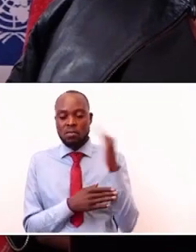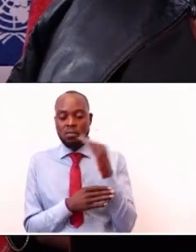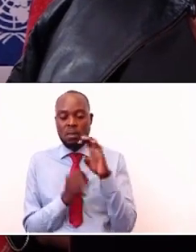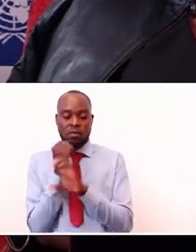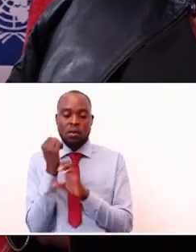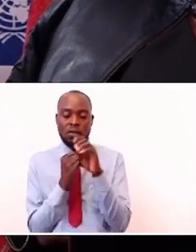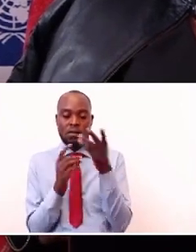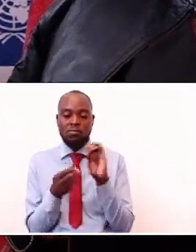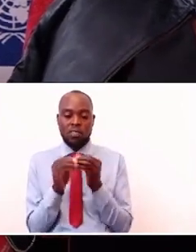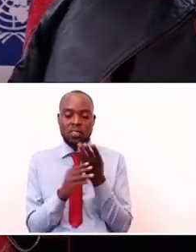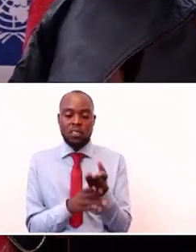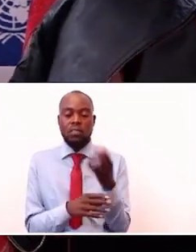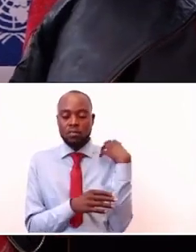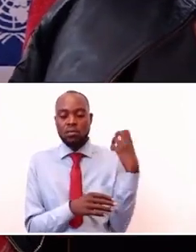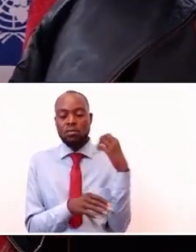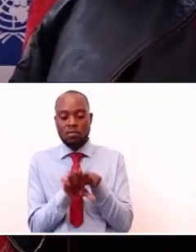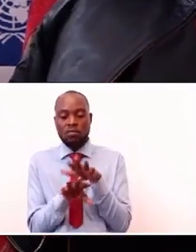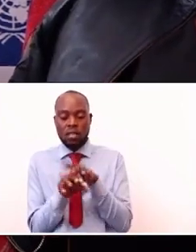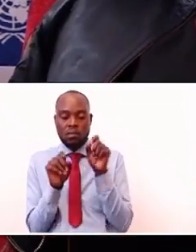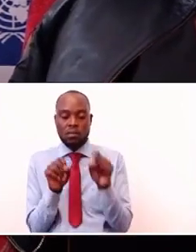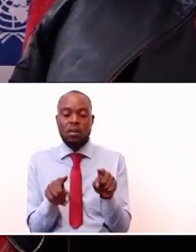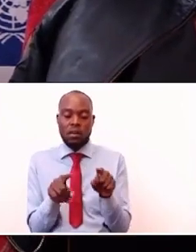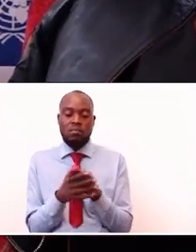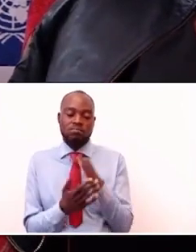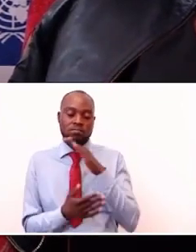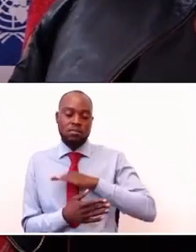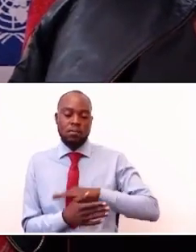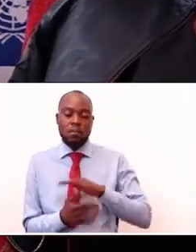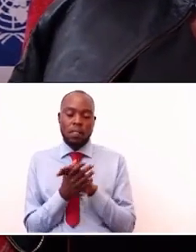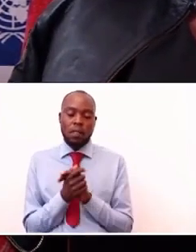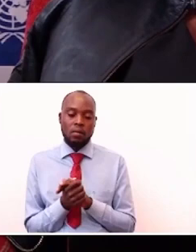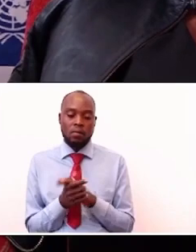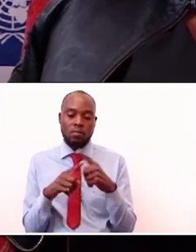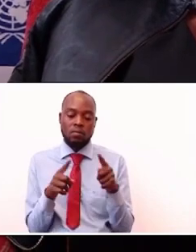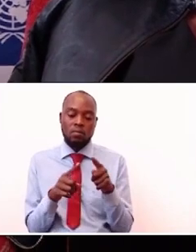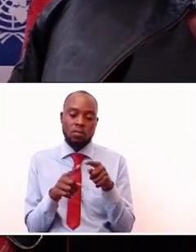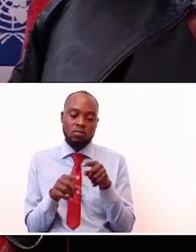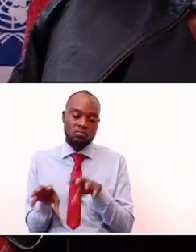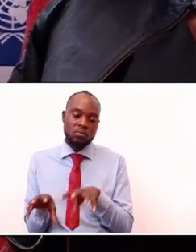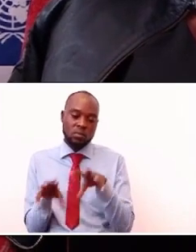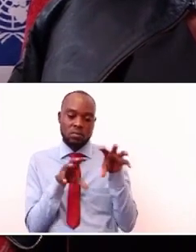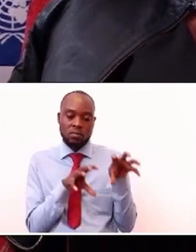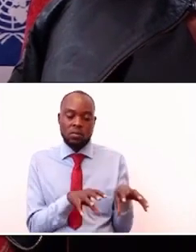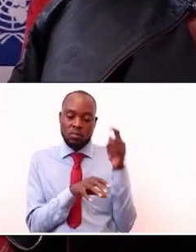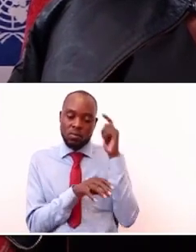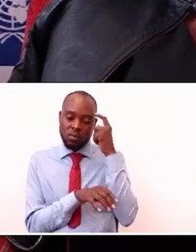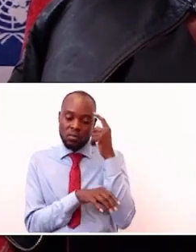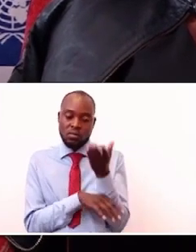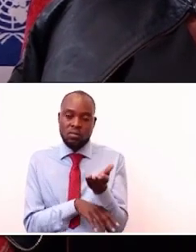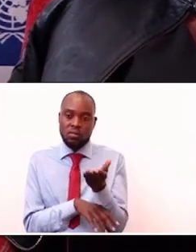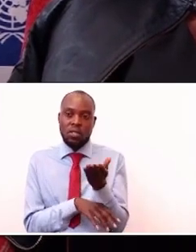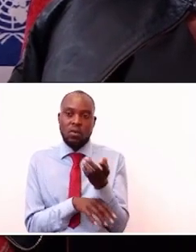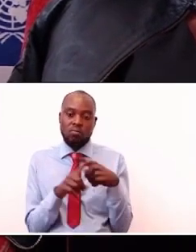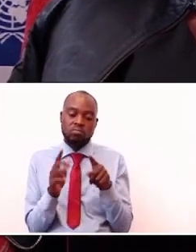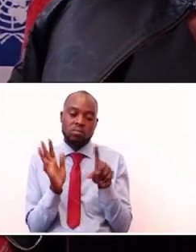of government first, they start from resistance and then move into ignoring it, then move into regulating